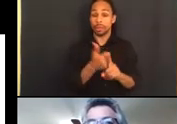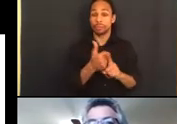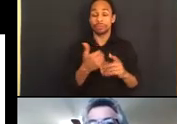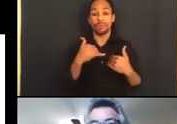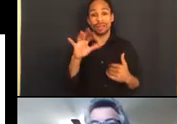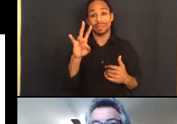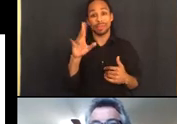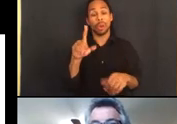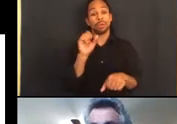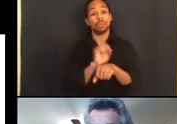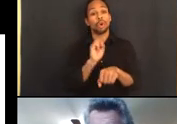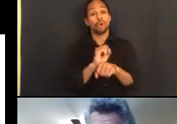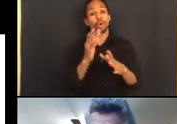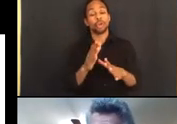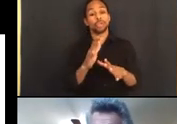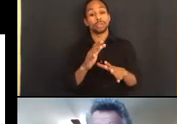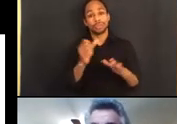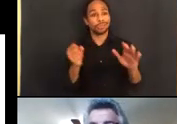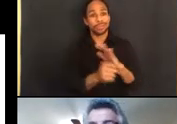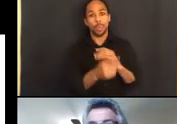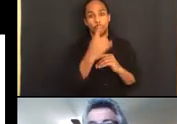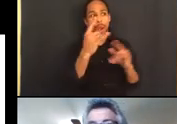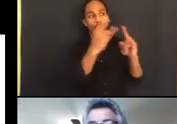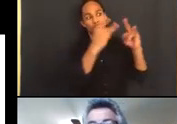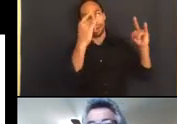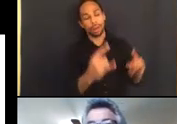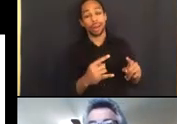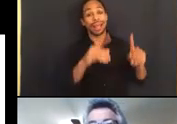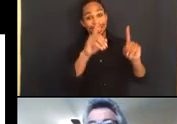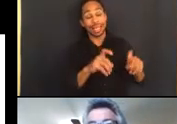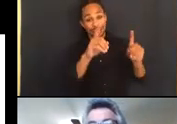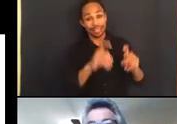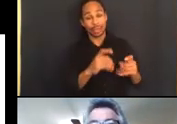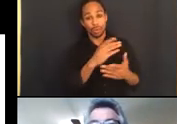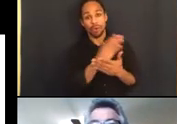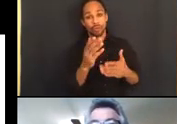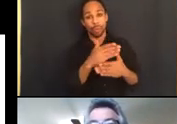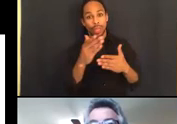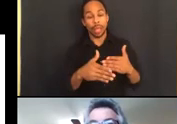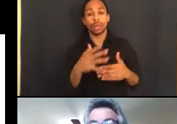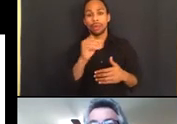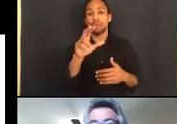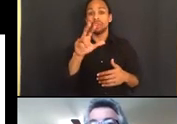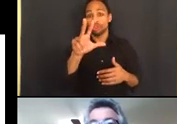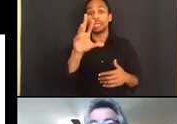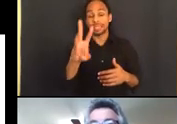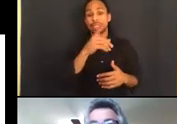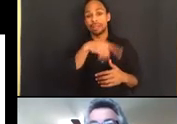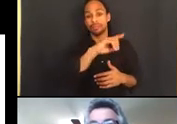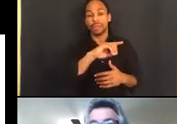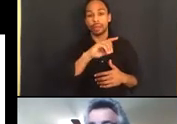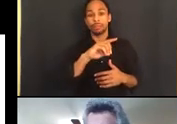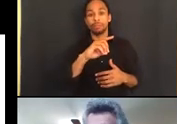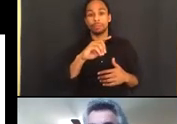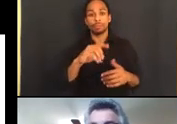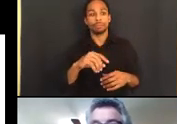housing facility tested over the weekend. Of those 71, 36 resulted positive for COVID-19, none of whom are